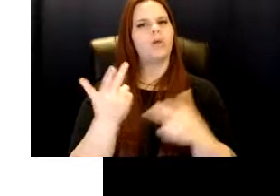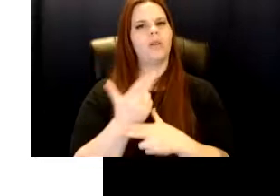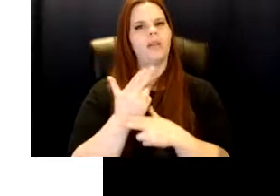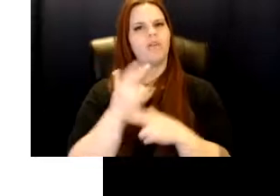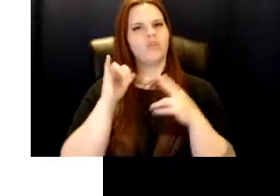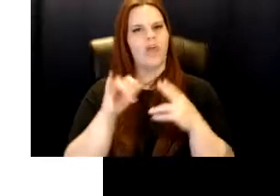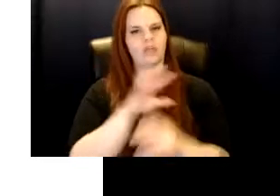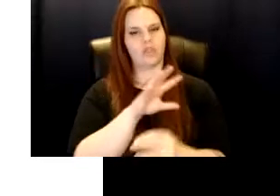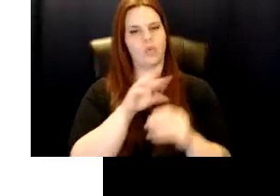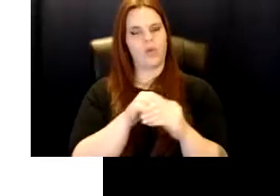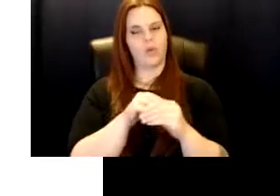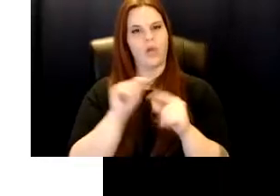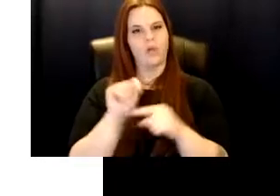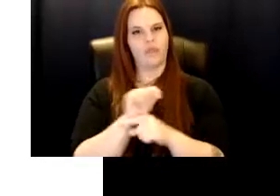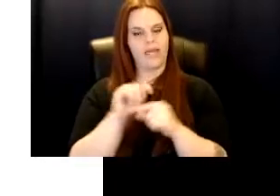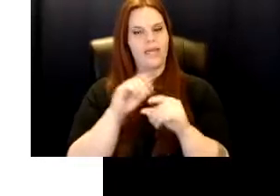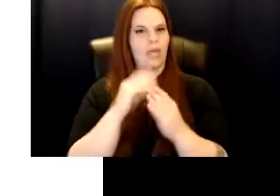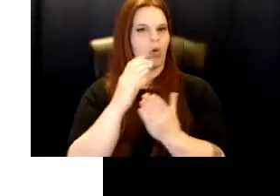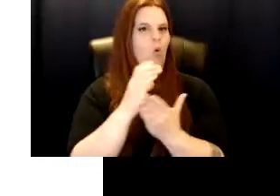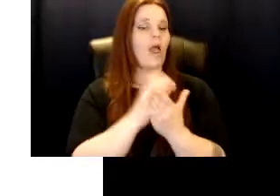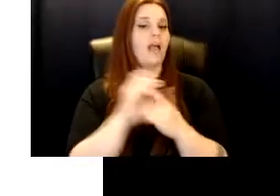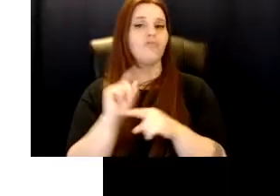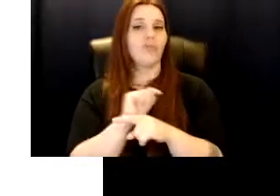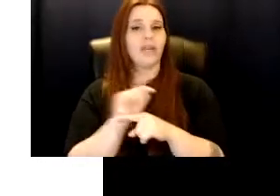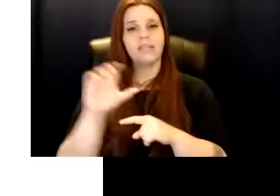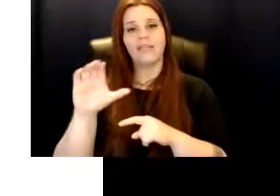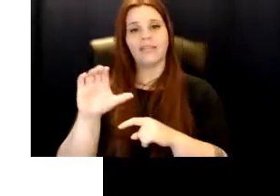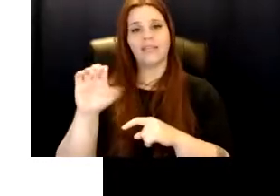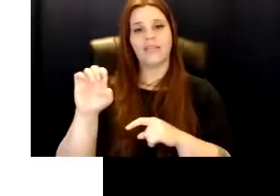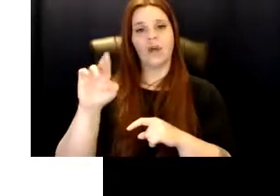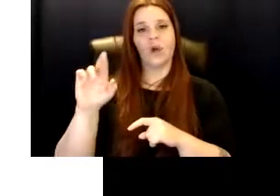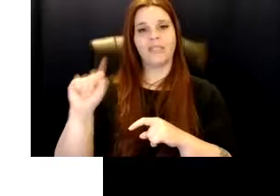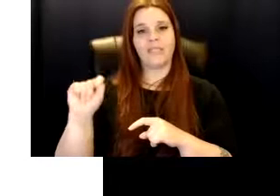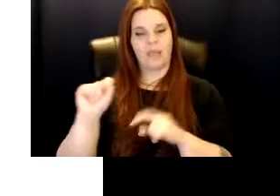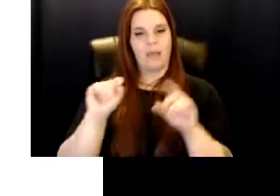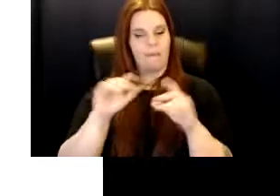training into the courses and training that CERT members must take?